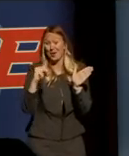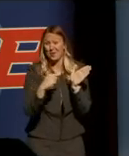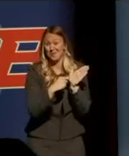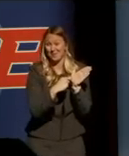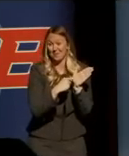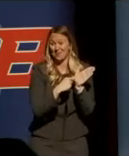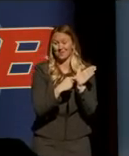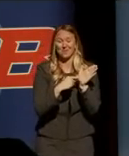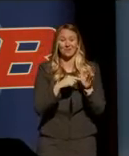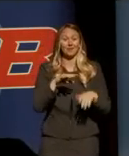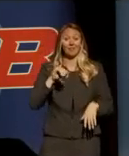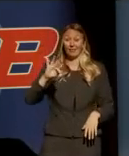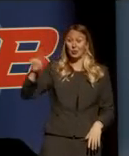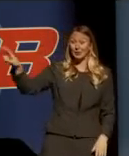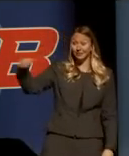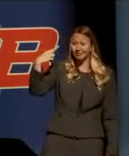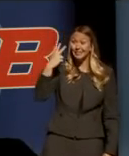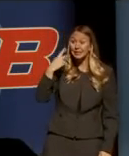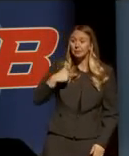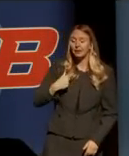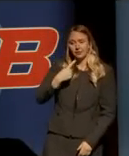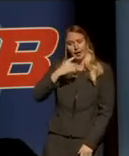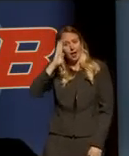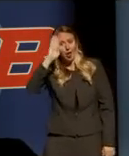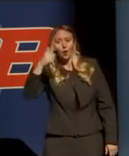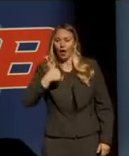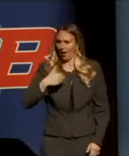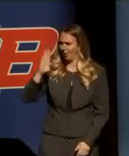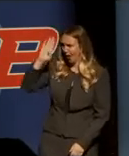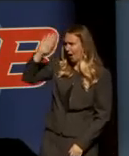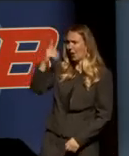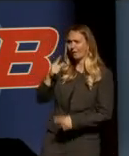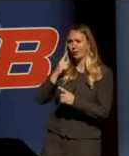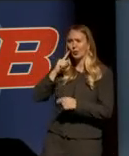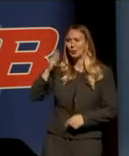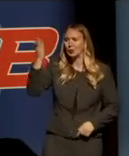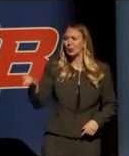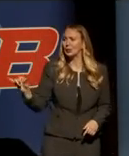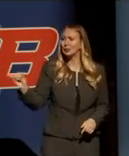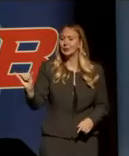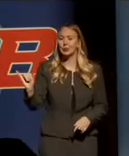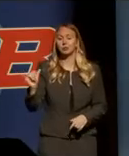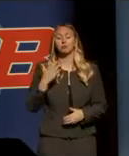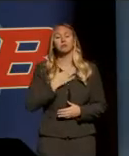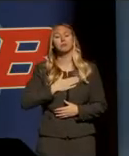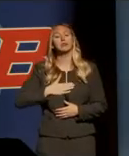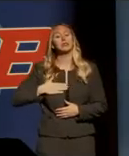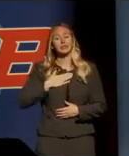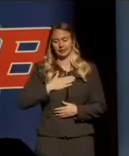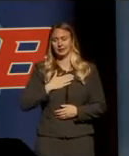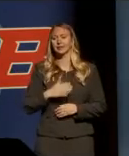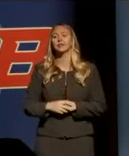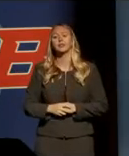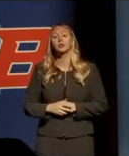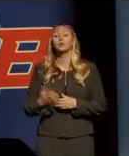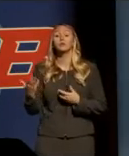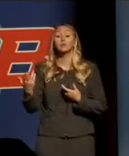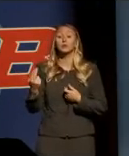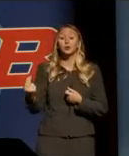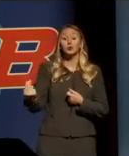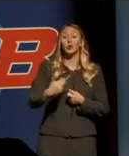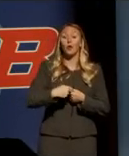So if you see me, say hello. I will say hello to you. And please join me